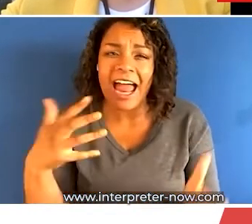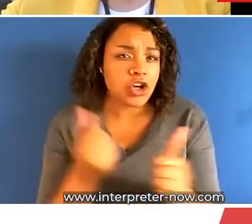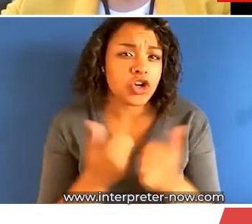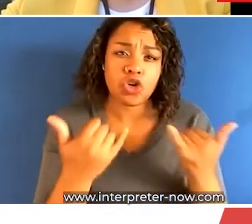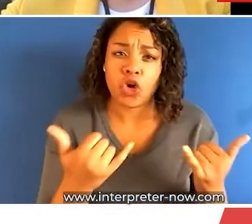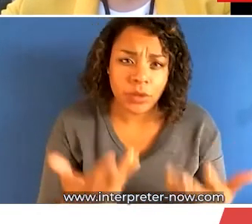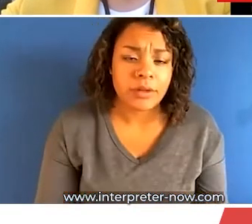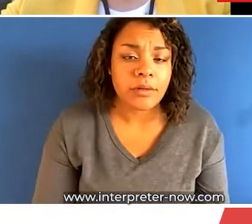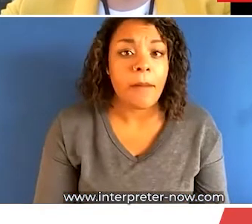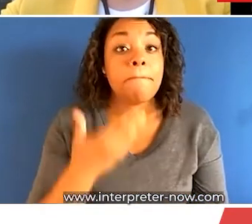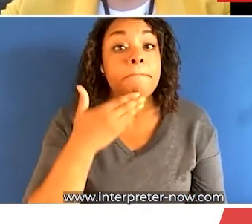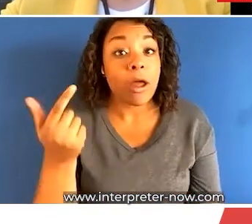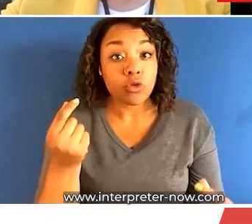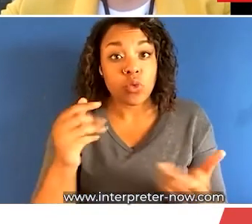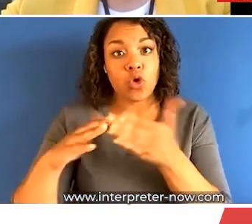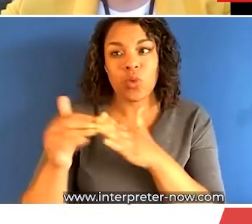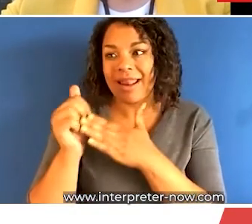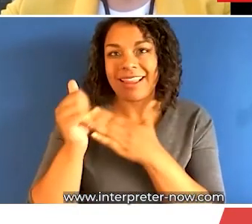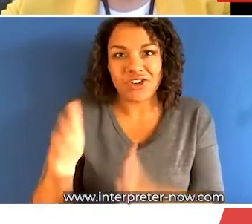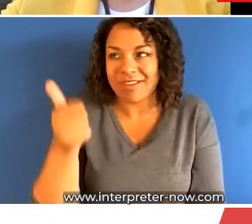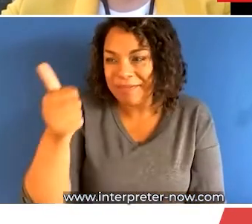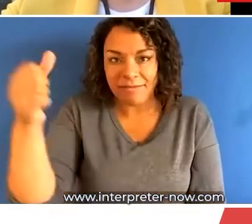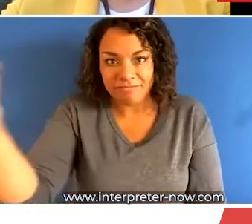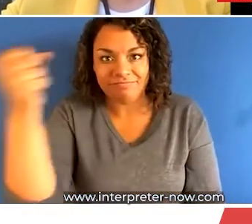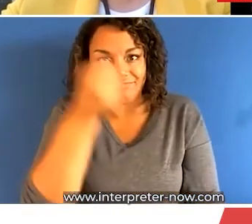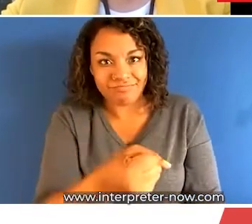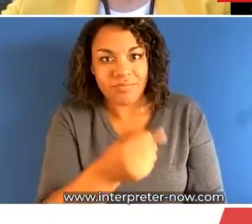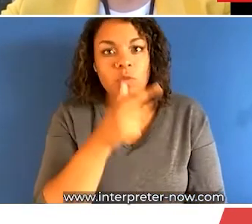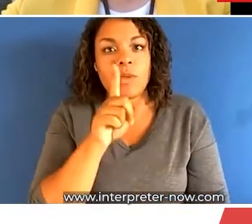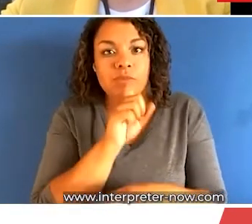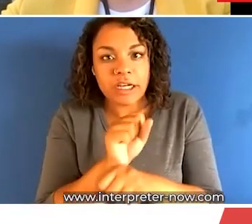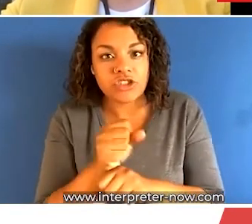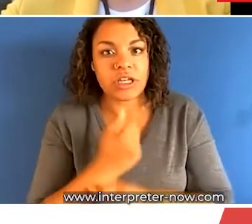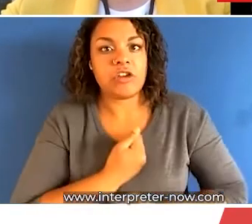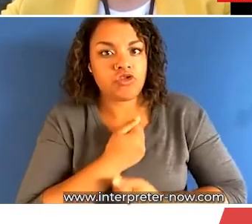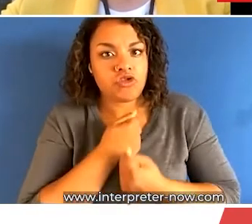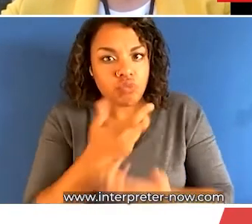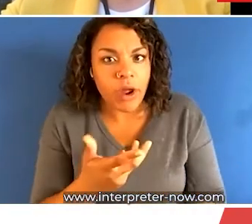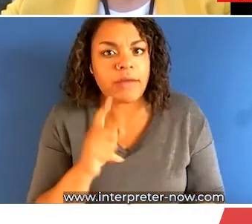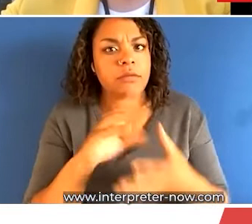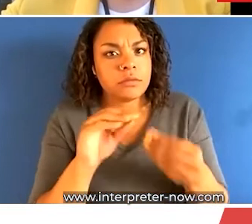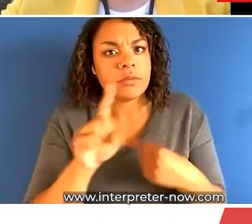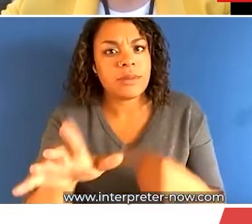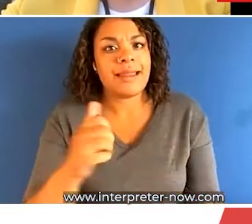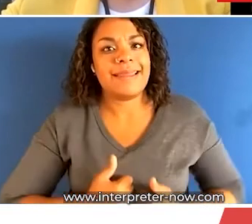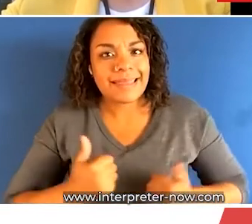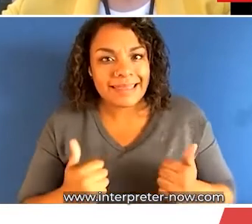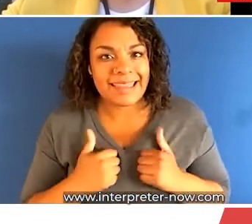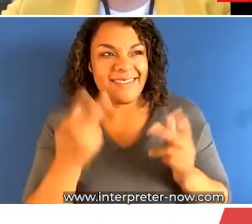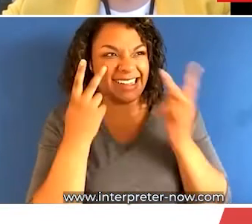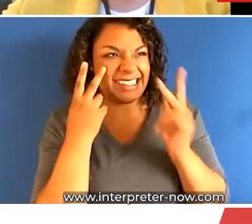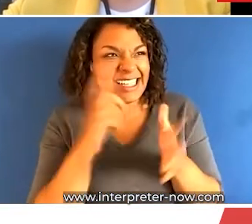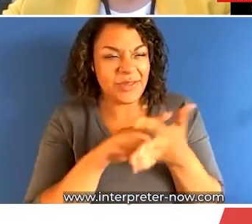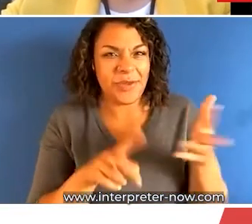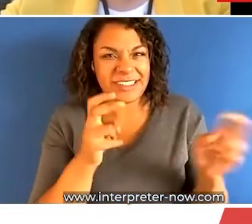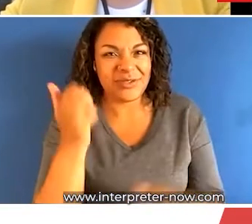better if you bring community leaders that actually express and they live by these issues every day,